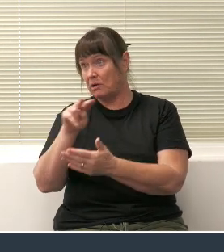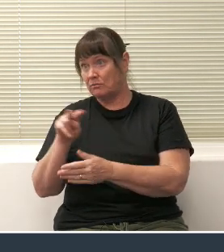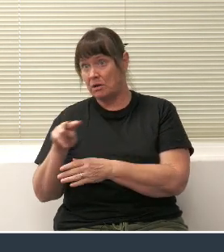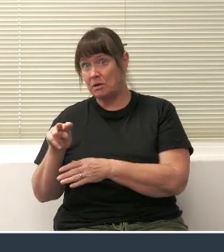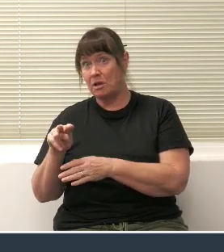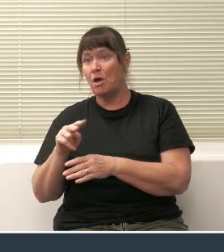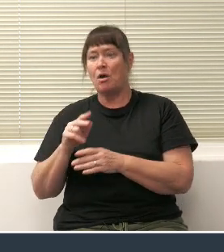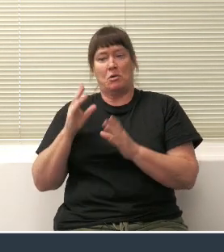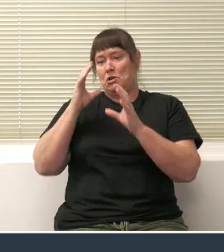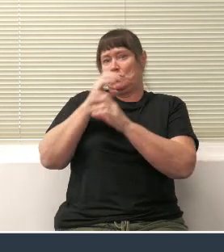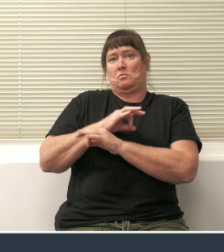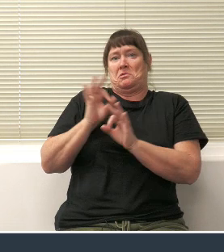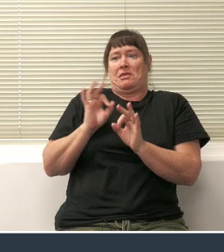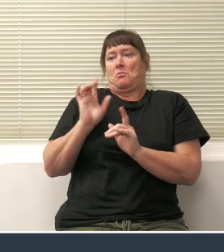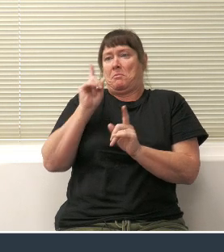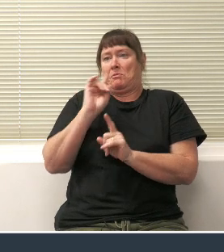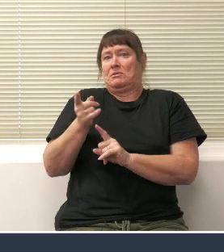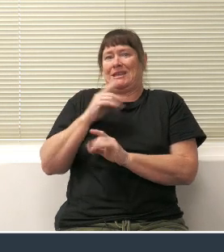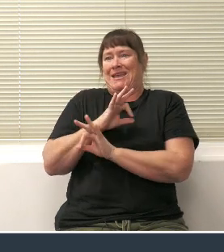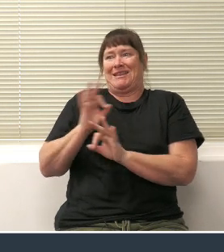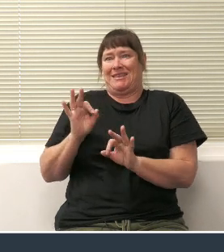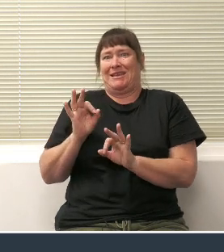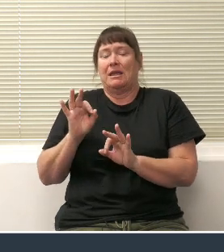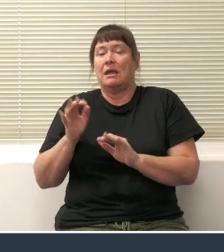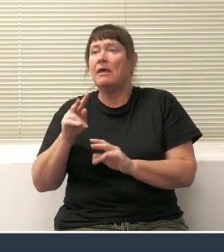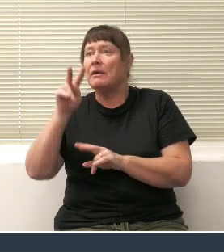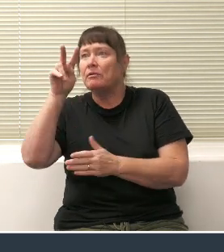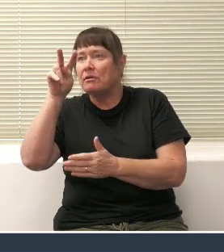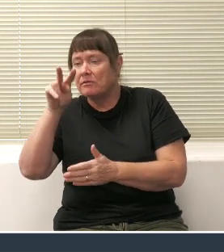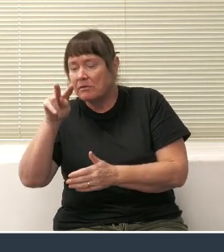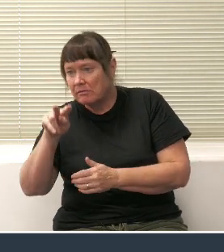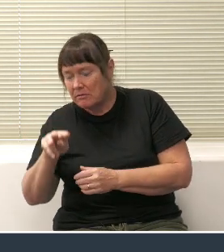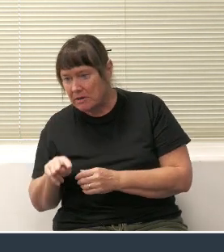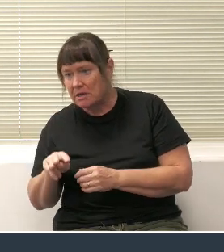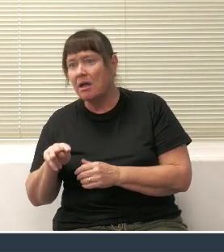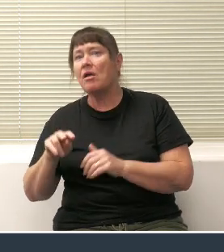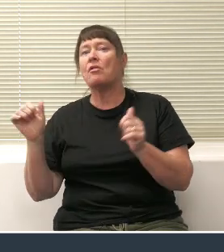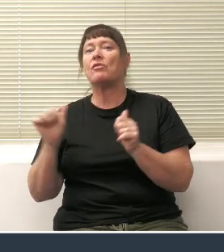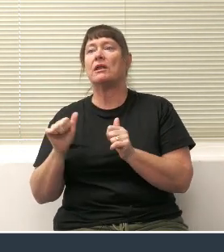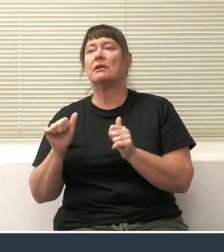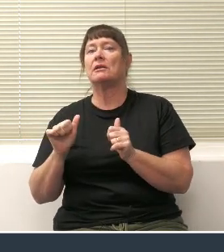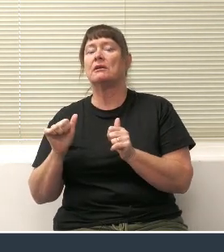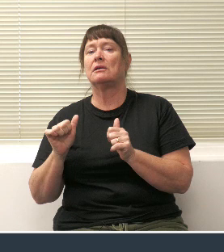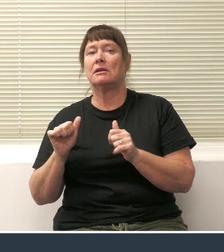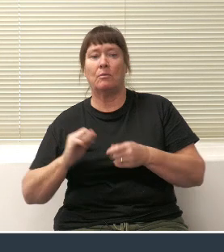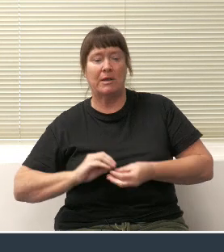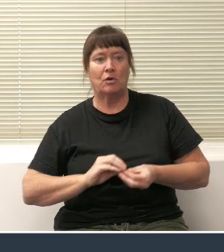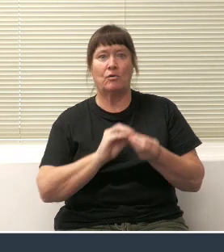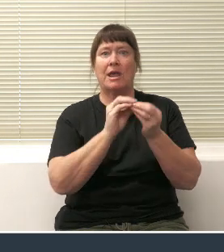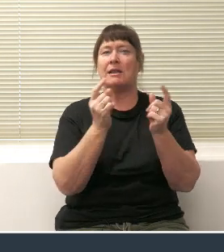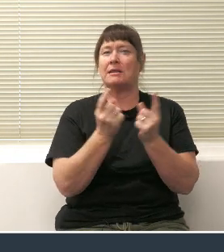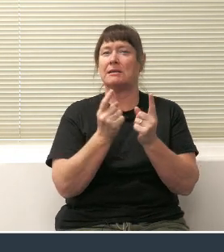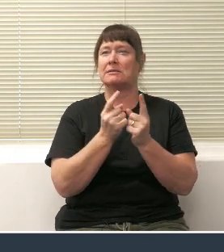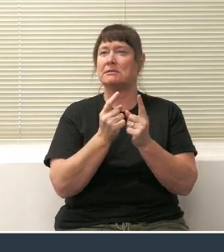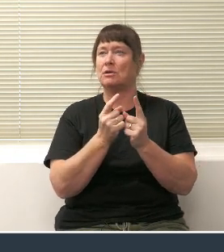no presumptions as to what people are going to say or themes, and from reading every single response, we generate and create themes so that we